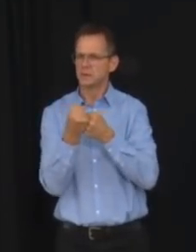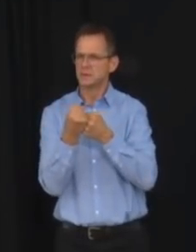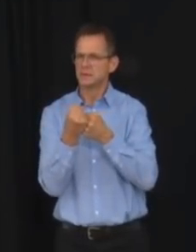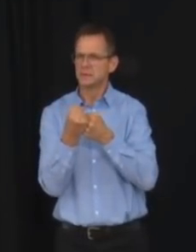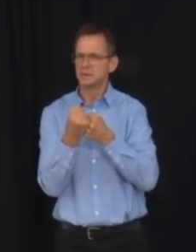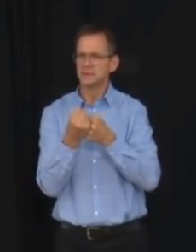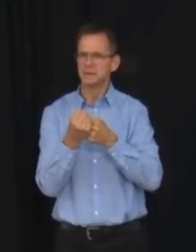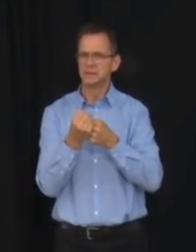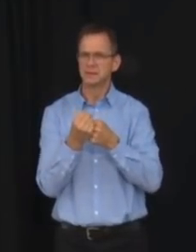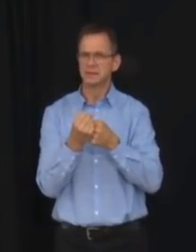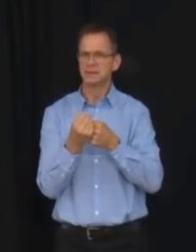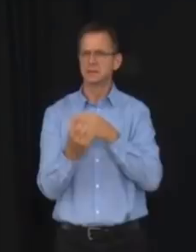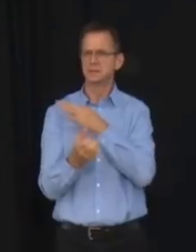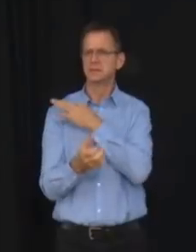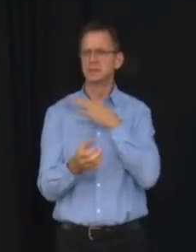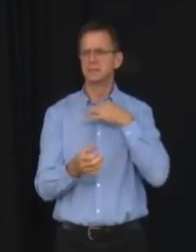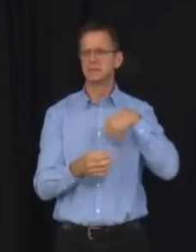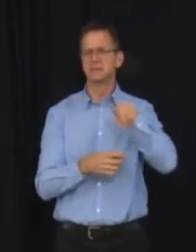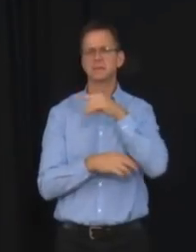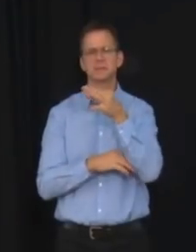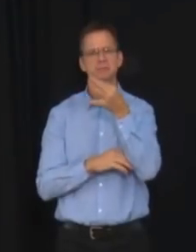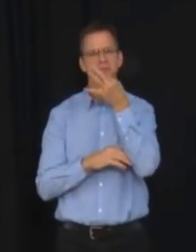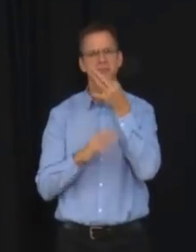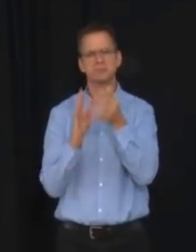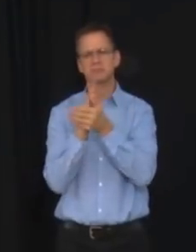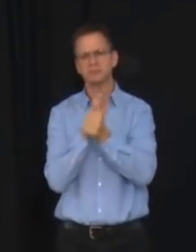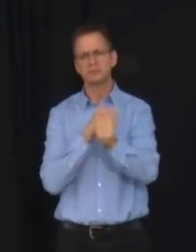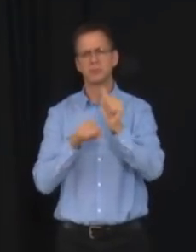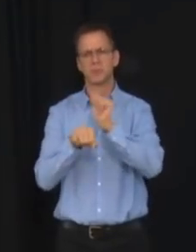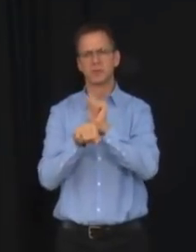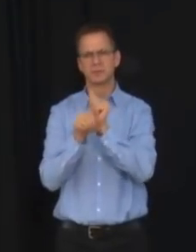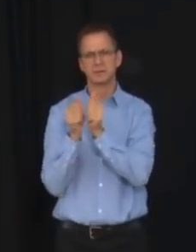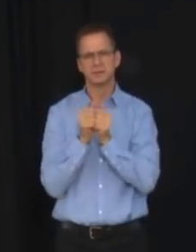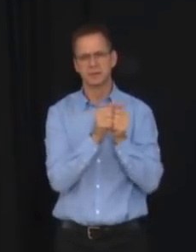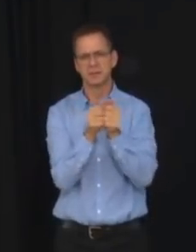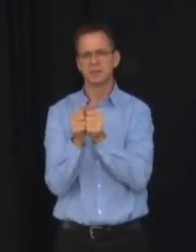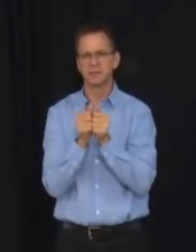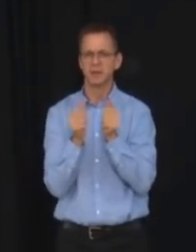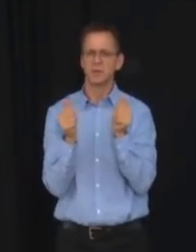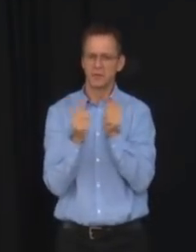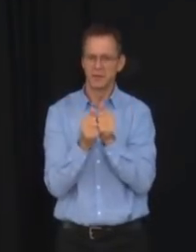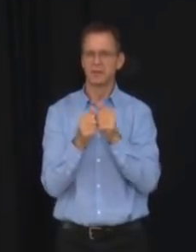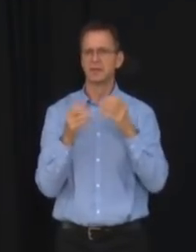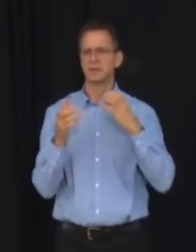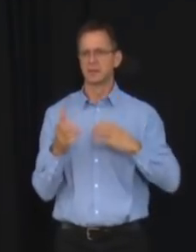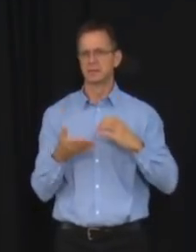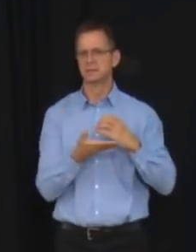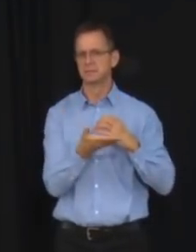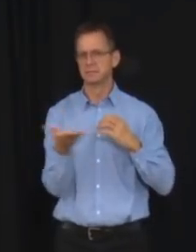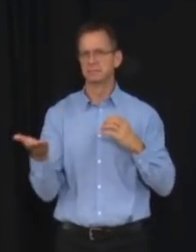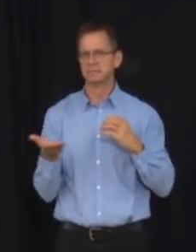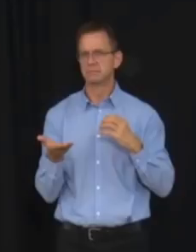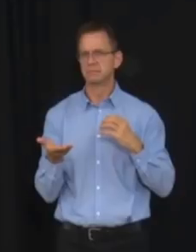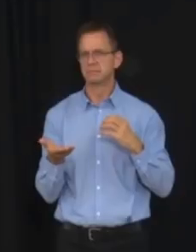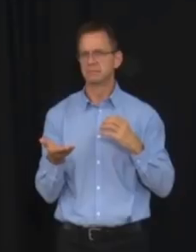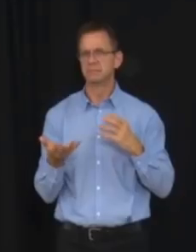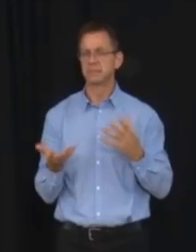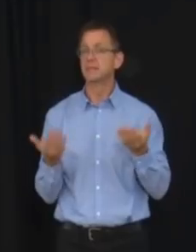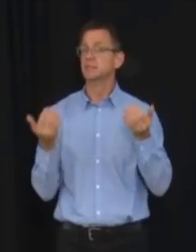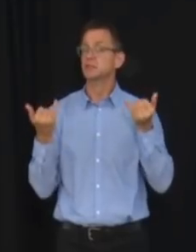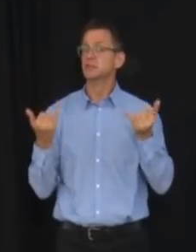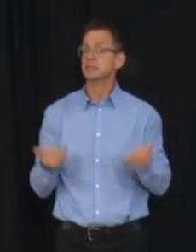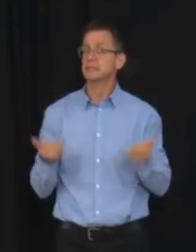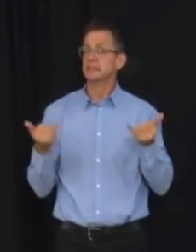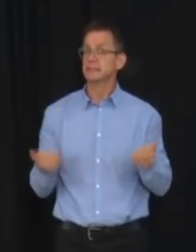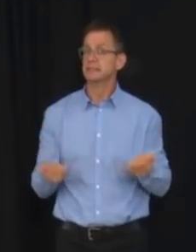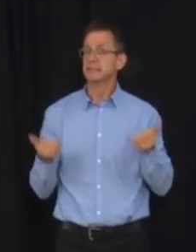well-being of their clients and the residents that they serve. More than 27,000 continuing care residents at any given time,